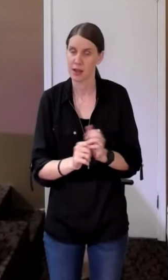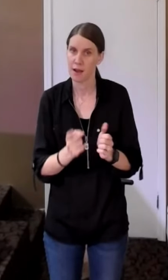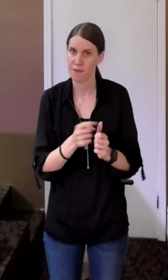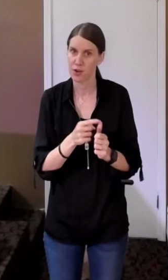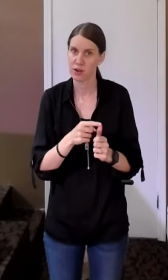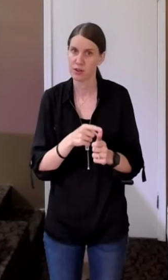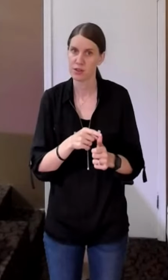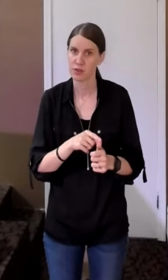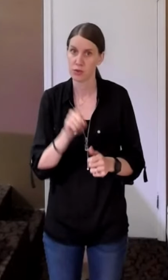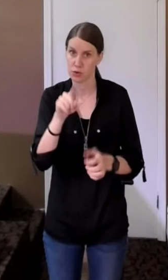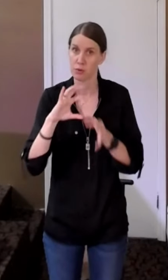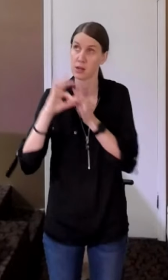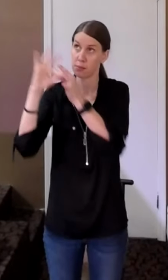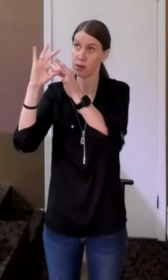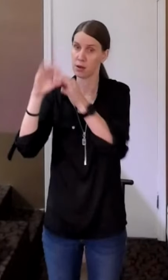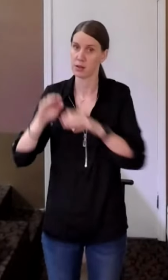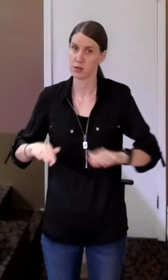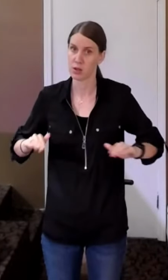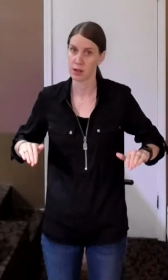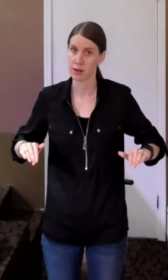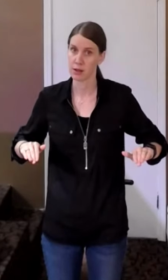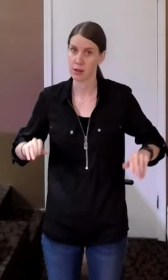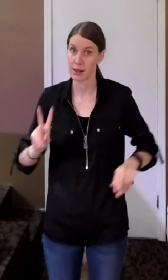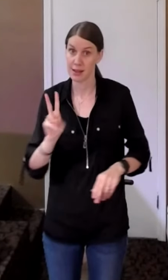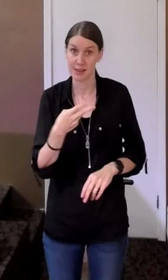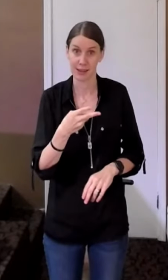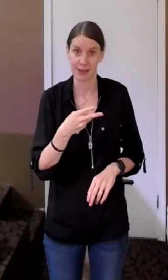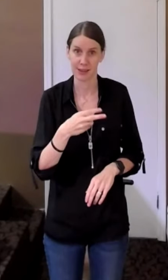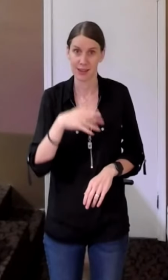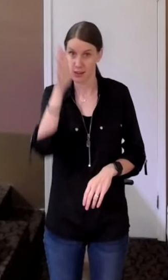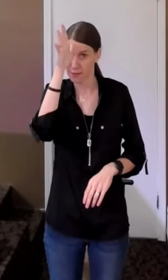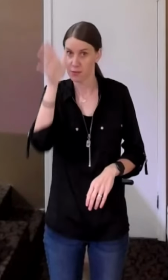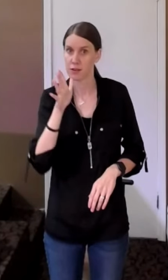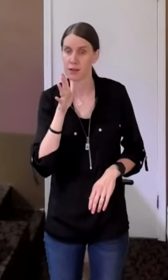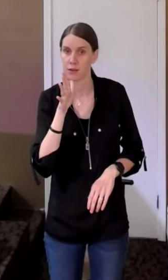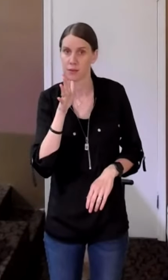First, as a child of God, and secondly, as a mother or a father